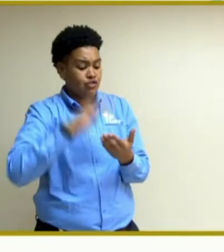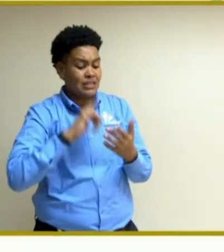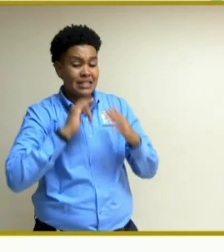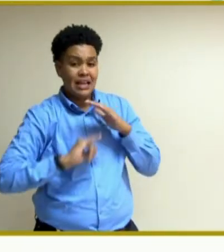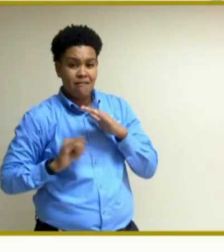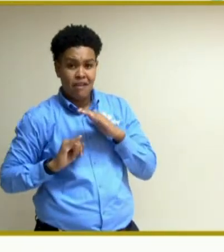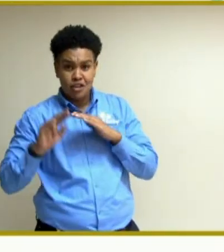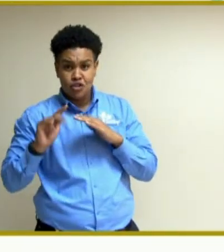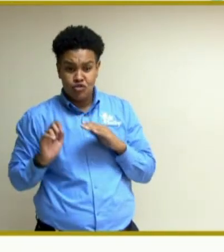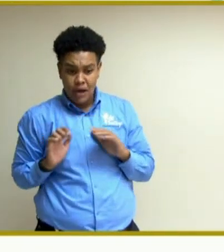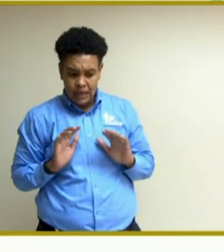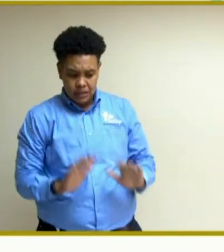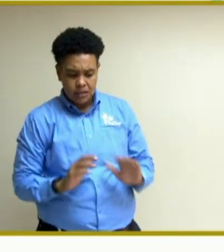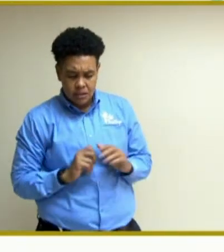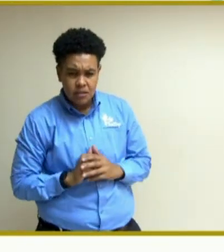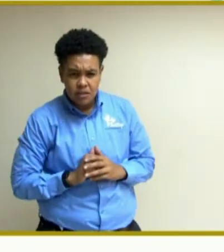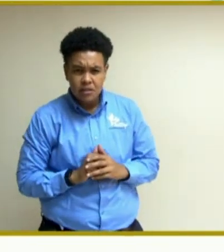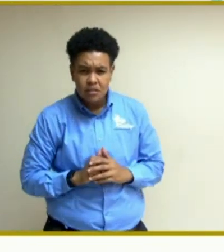rates.